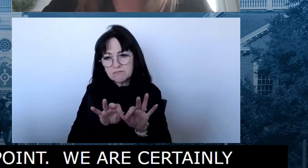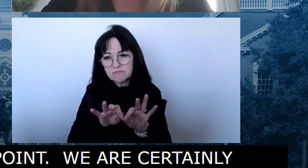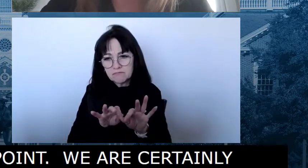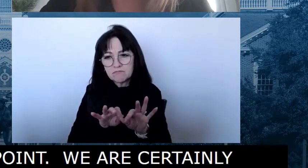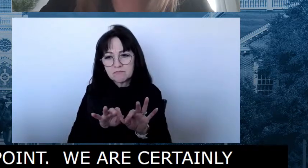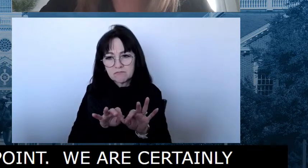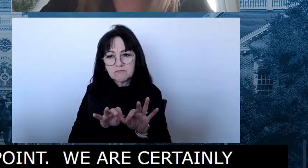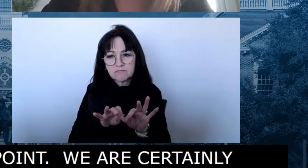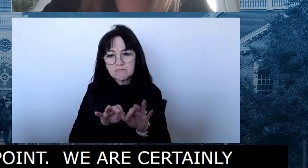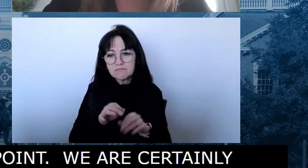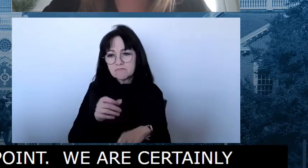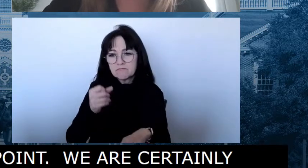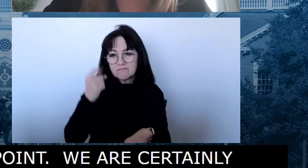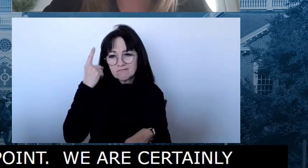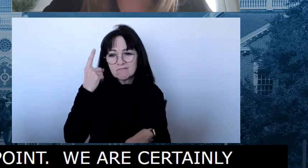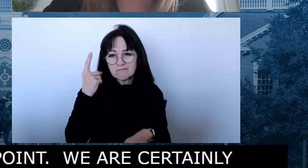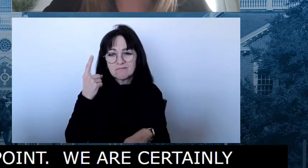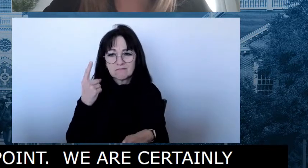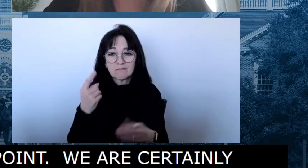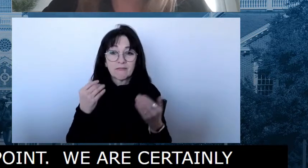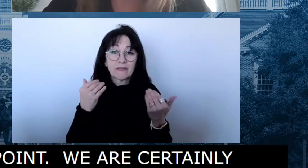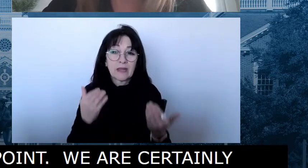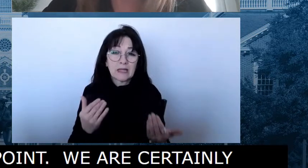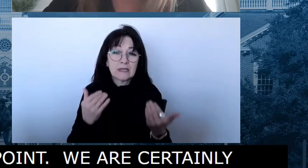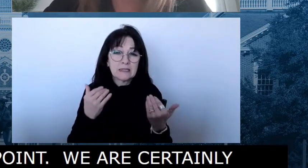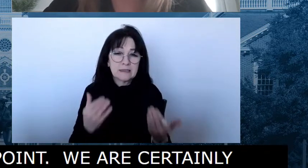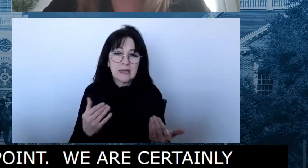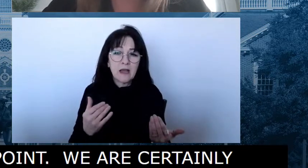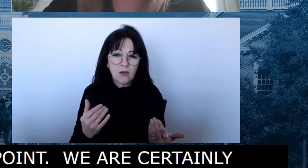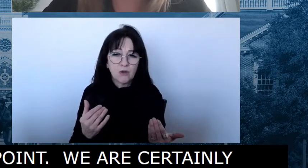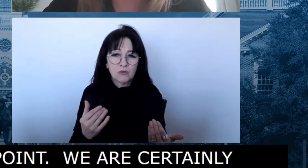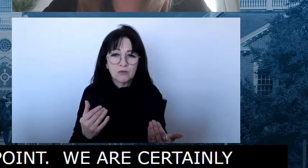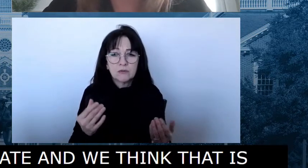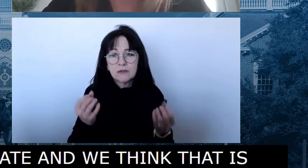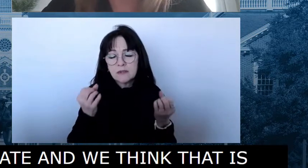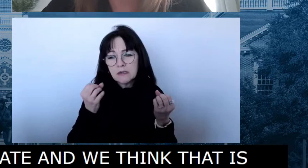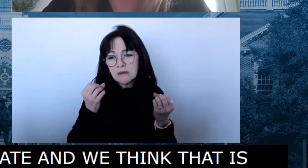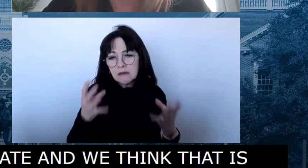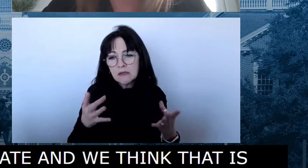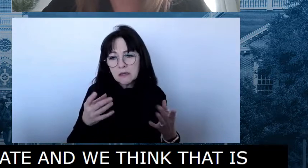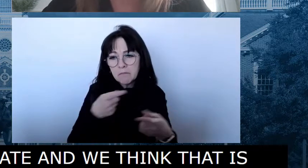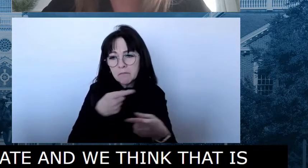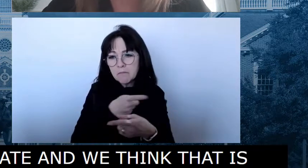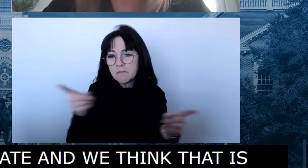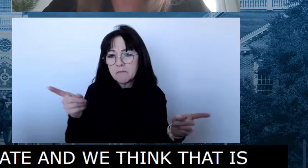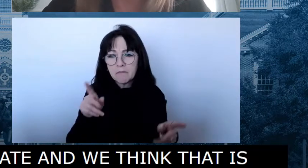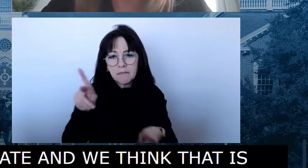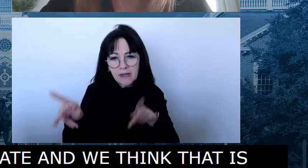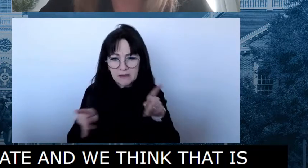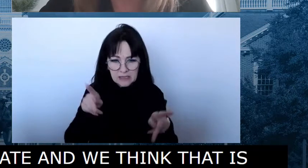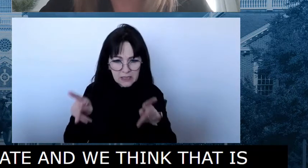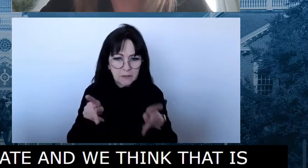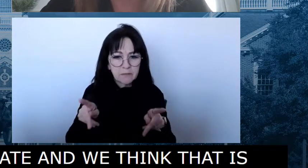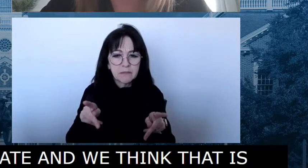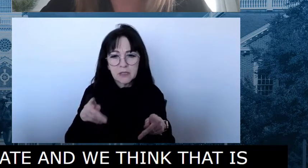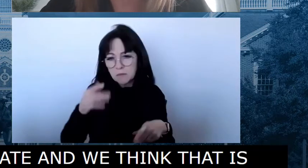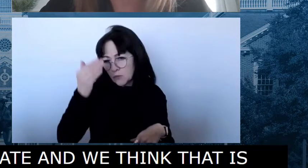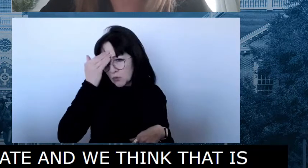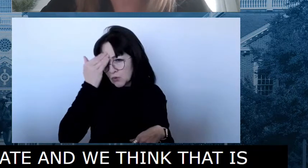wide access right now to the vaccine. So we really hope that people take advantage of this safe